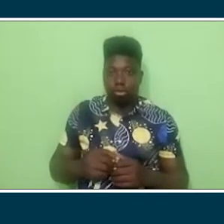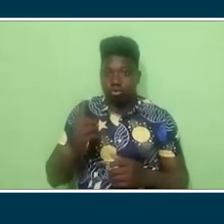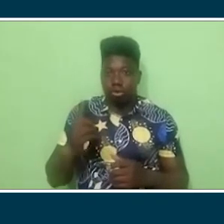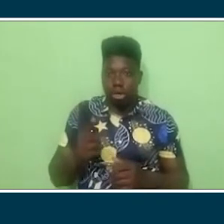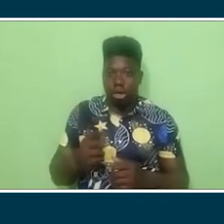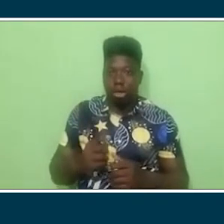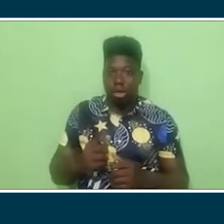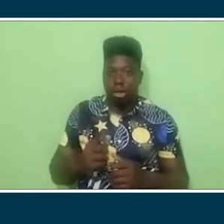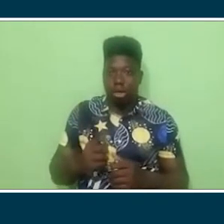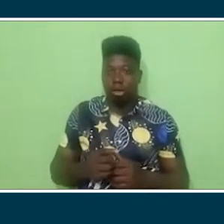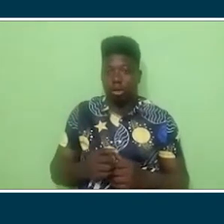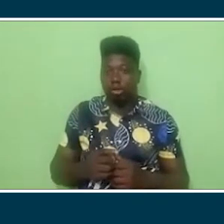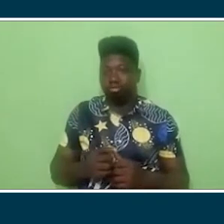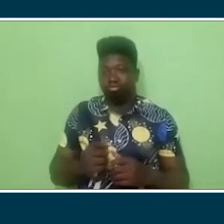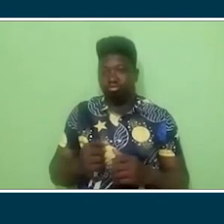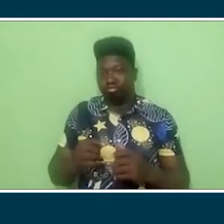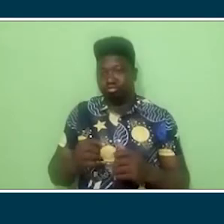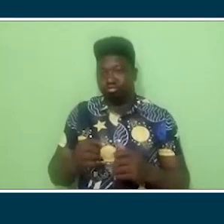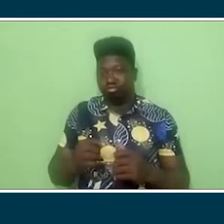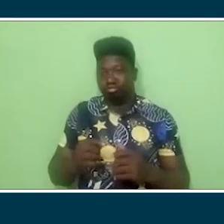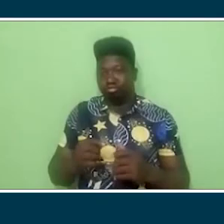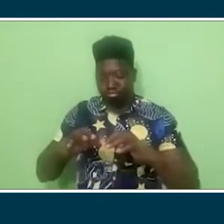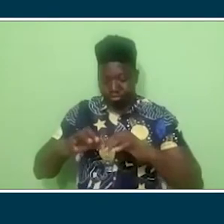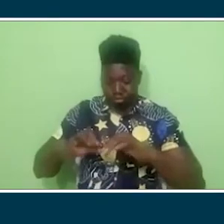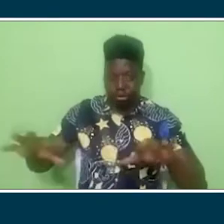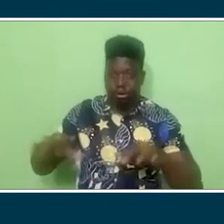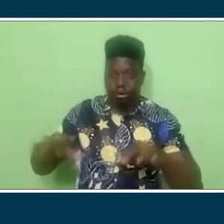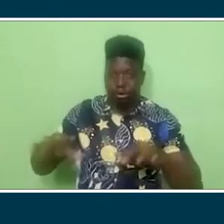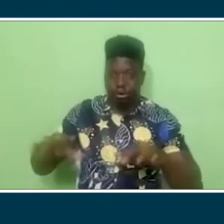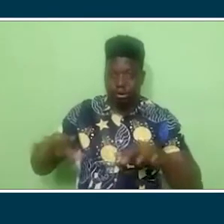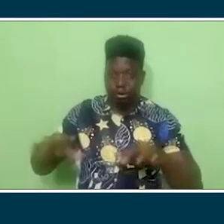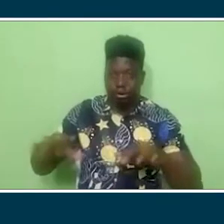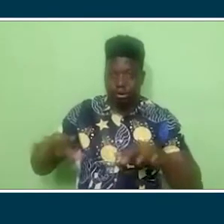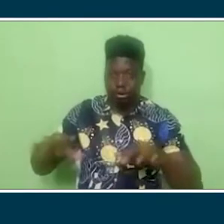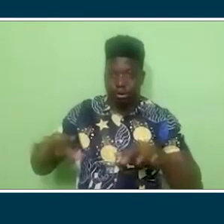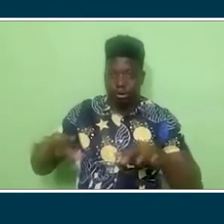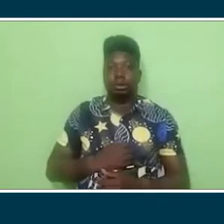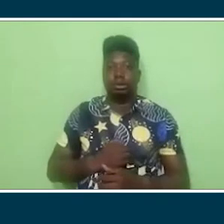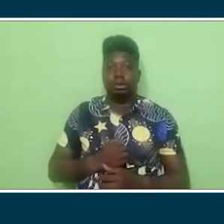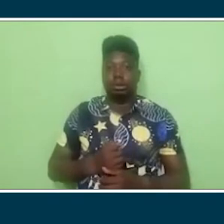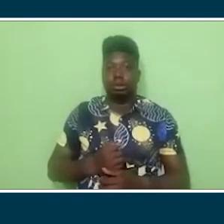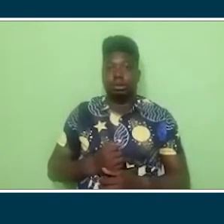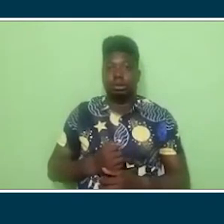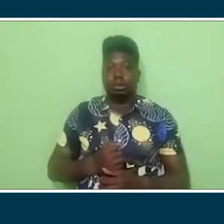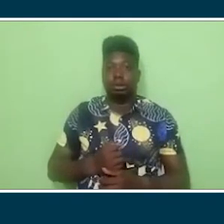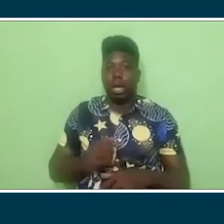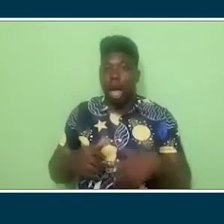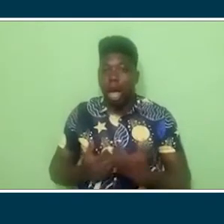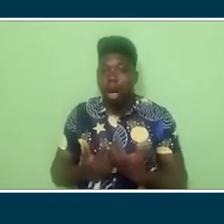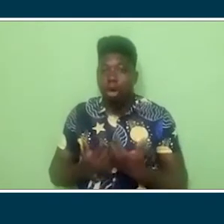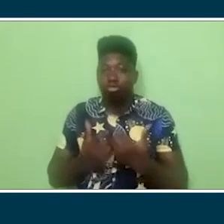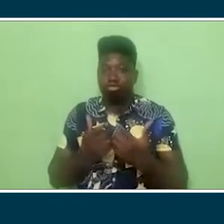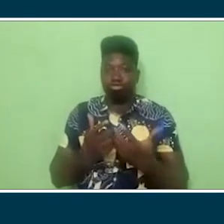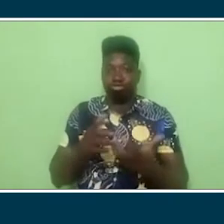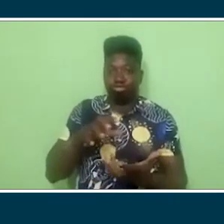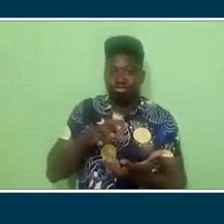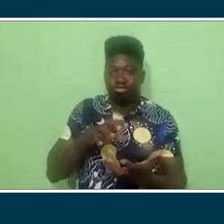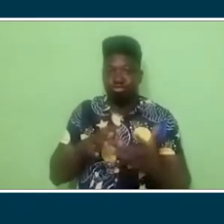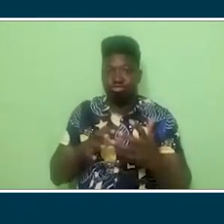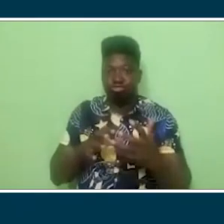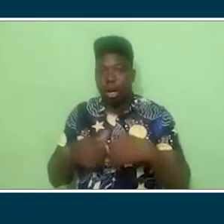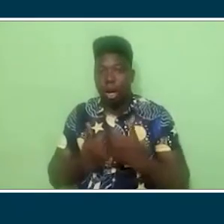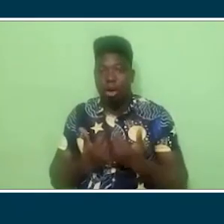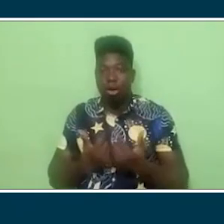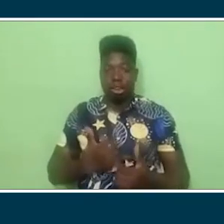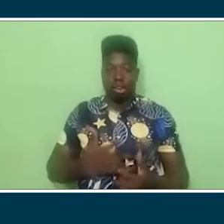dismiss any apology as insincere, no matter how convincing or how heartfelt. Of course,